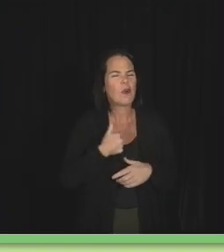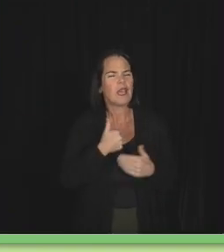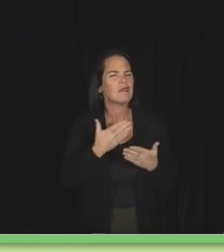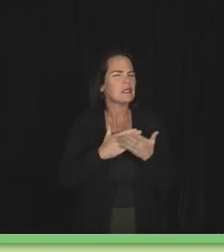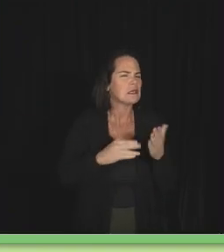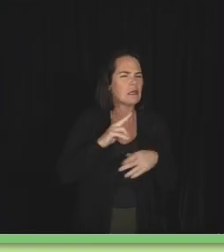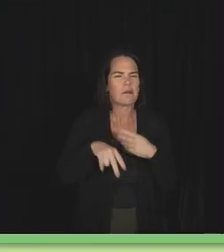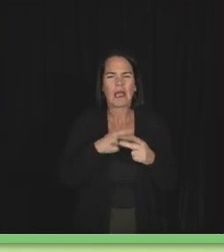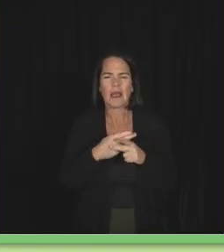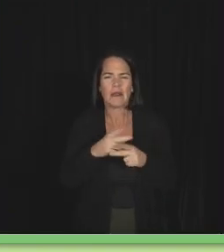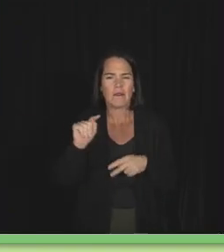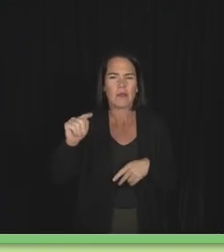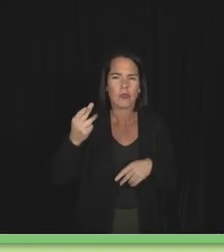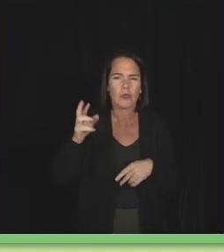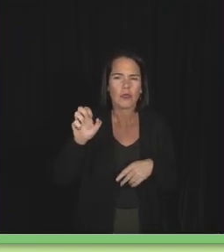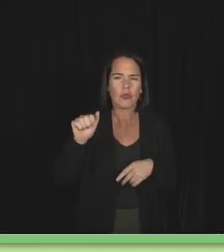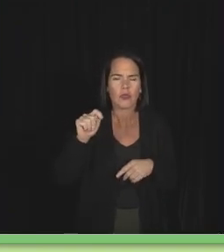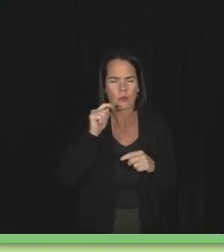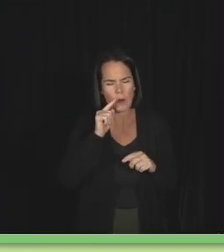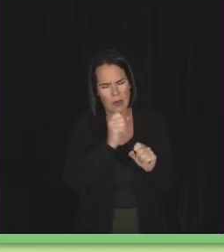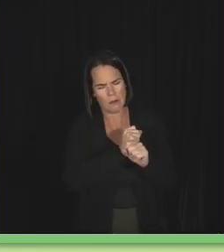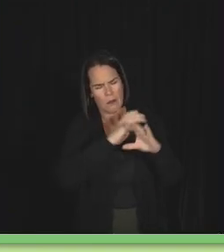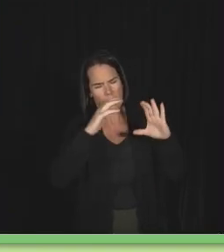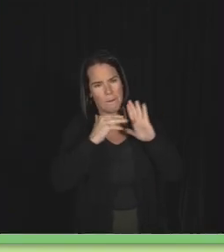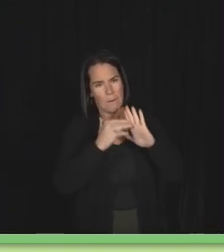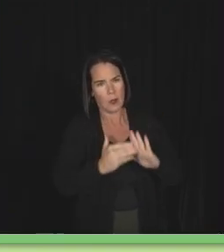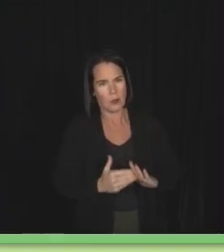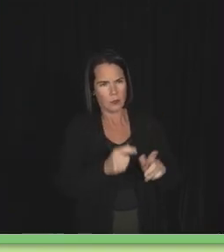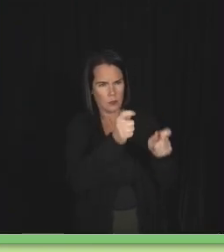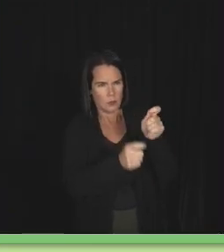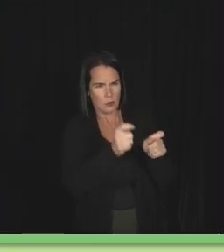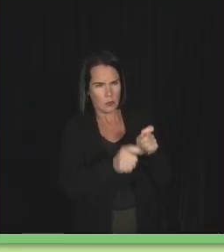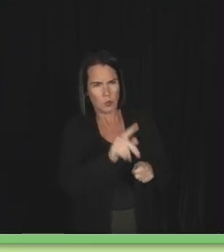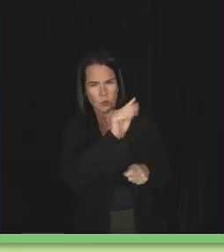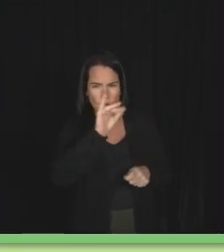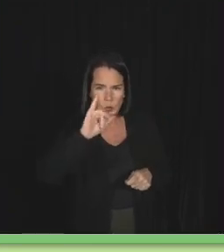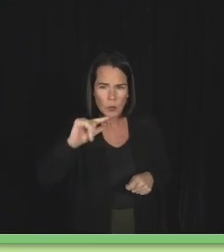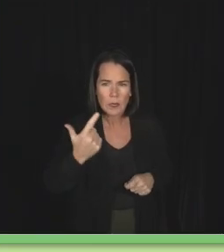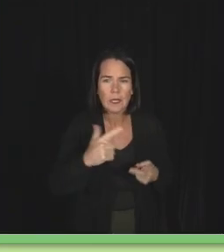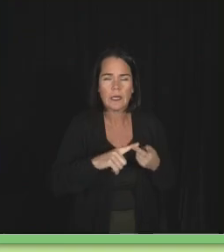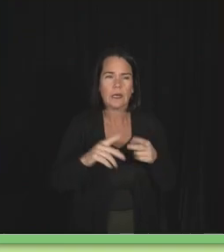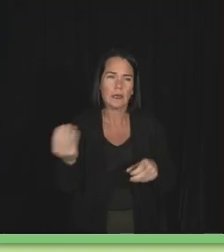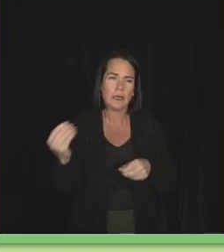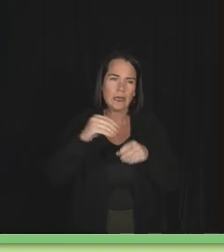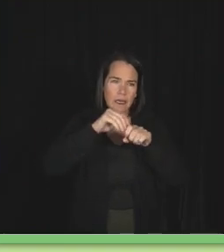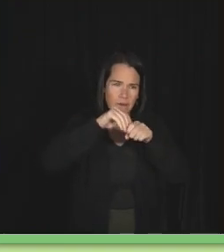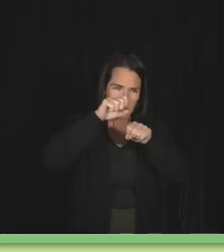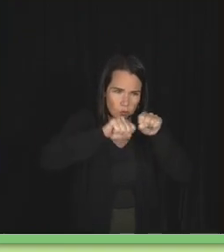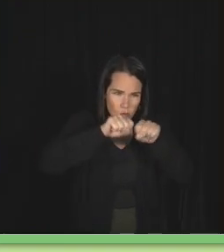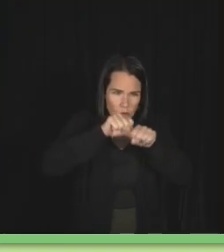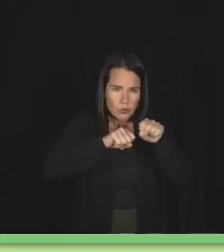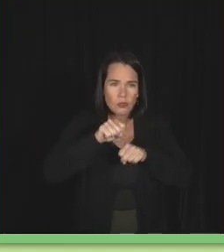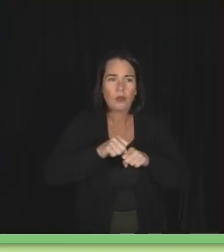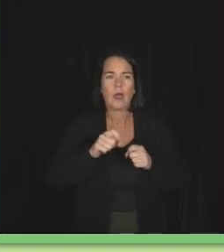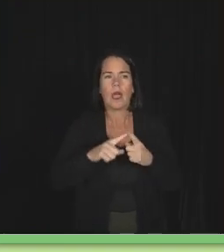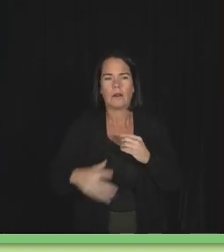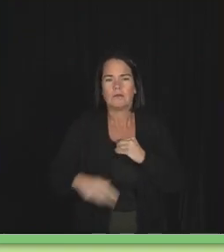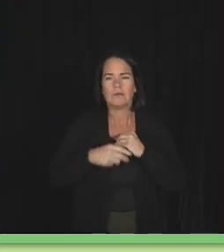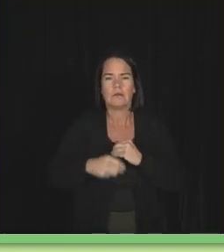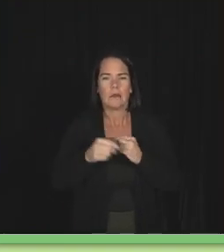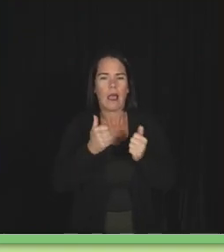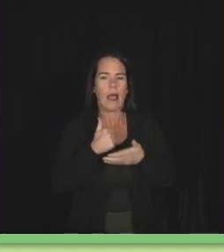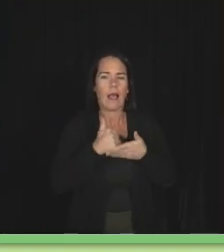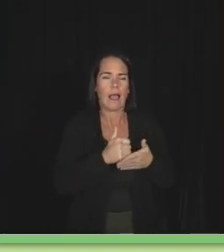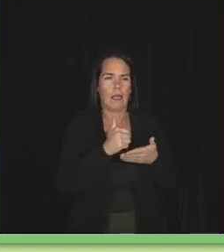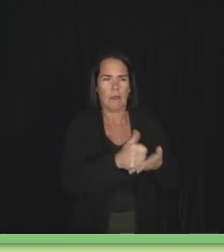and tooling, infrastructure, development and augmentation to provide long-term benefits to projects. And I'm